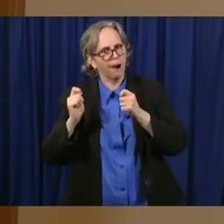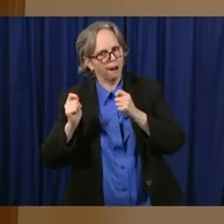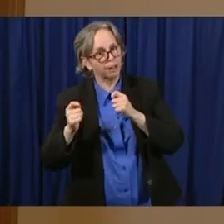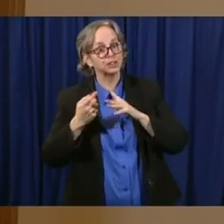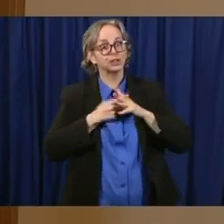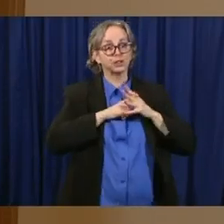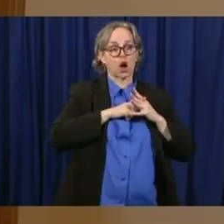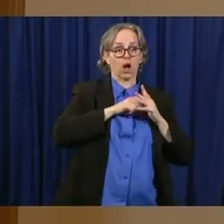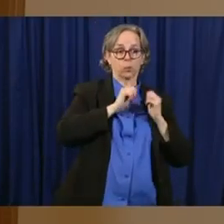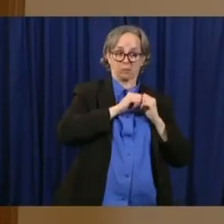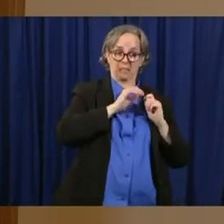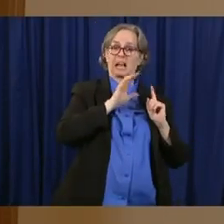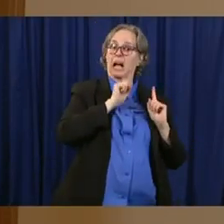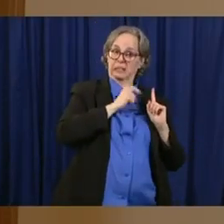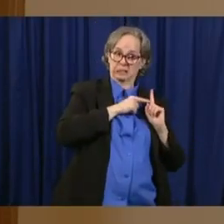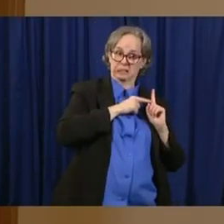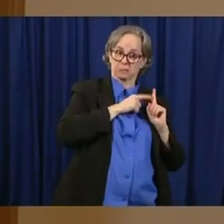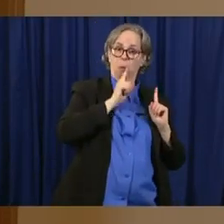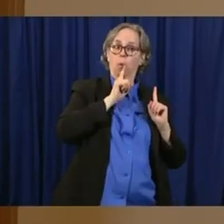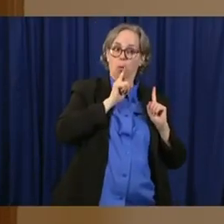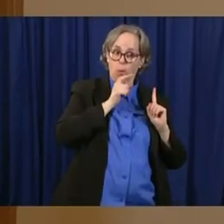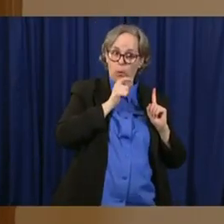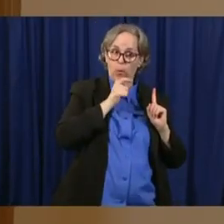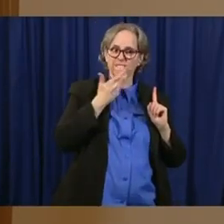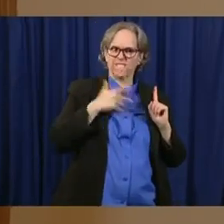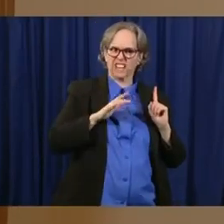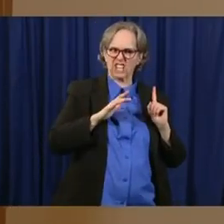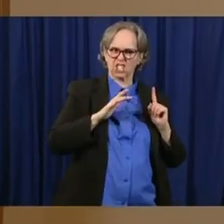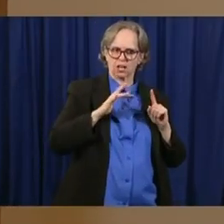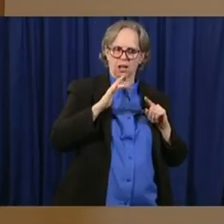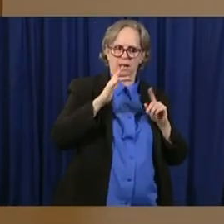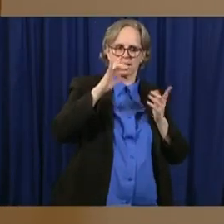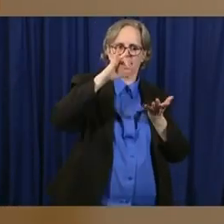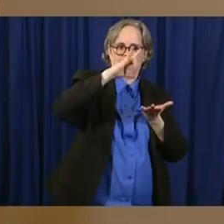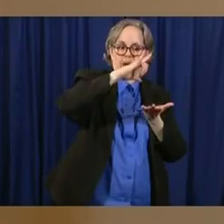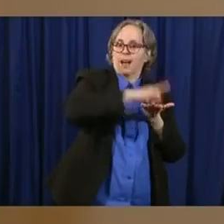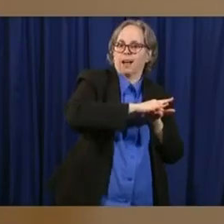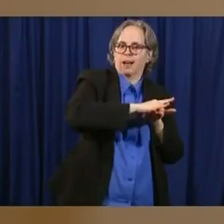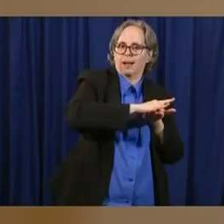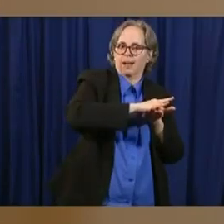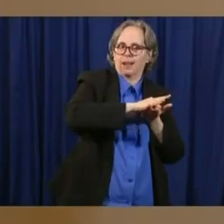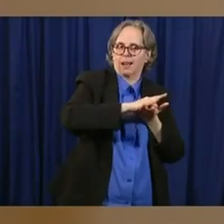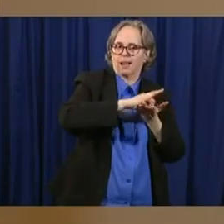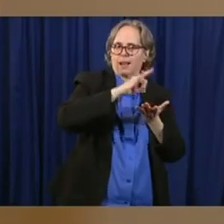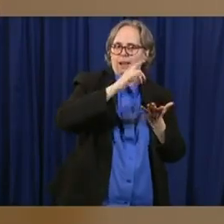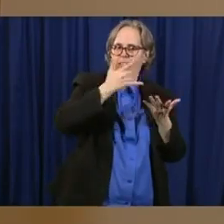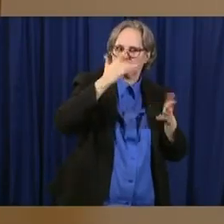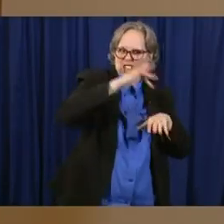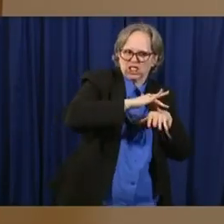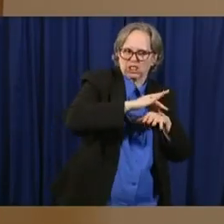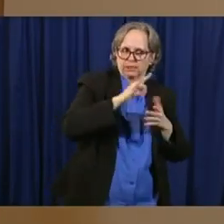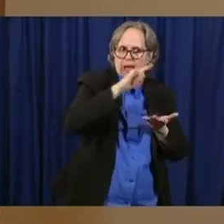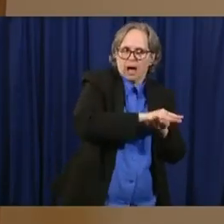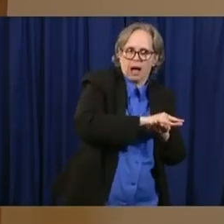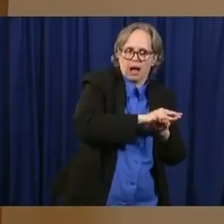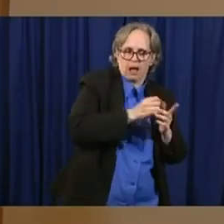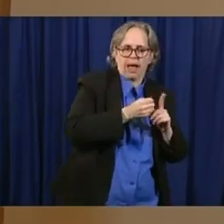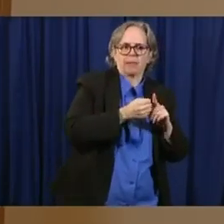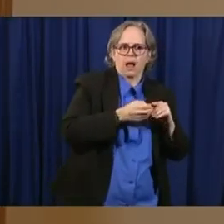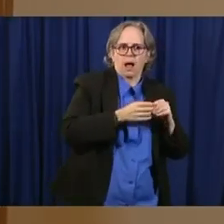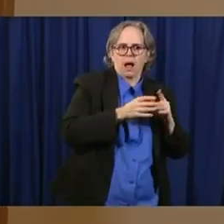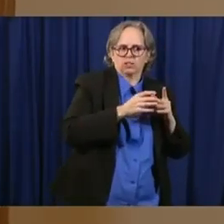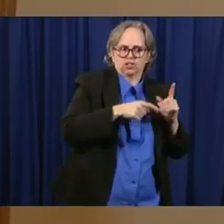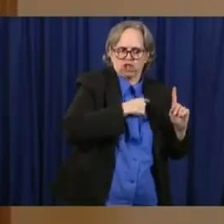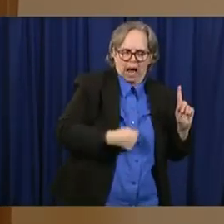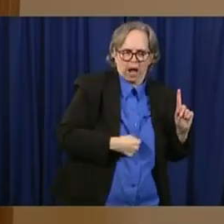someone who had traveled from Wuhan province. And then it expanded gradually to all of China, and then